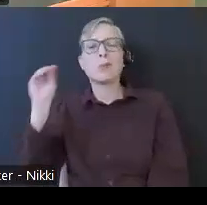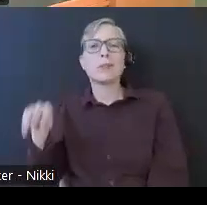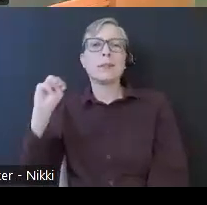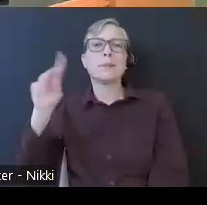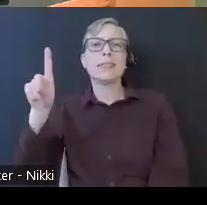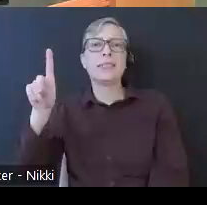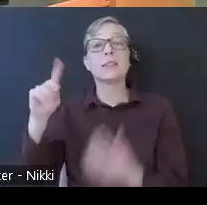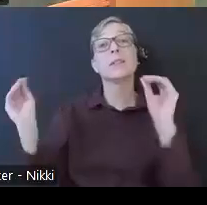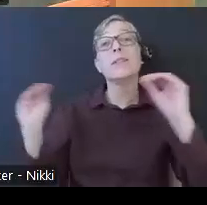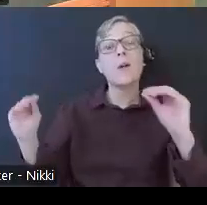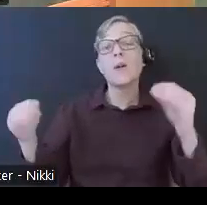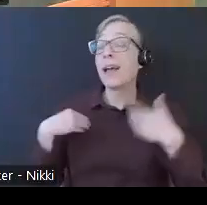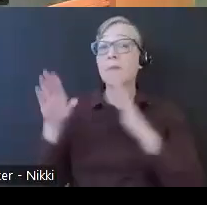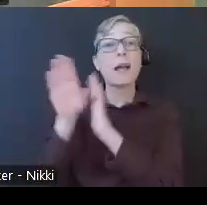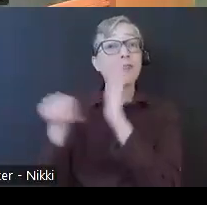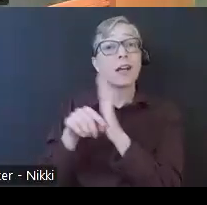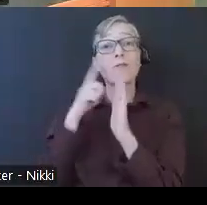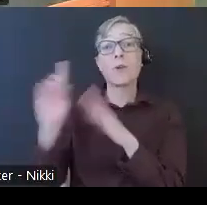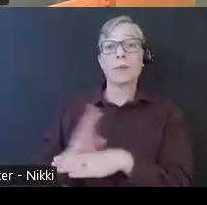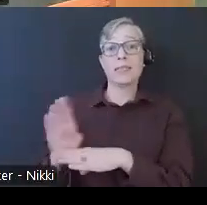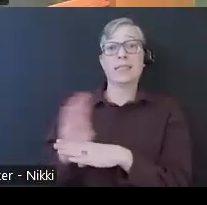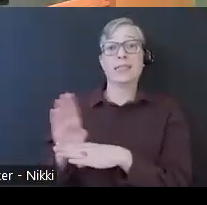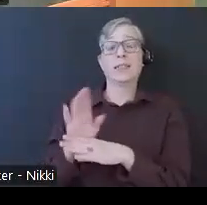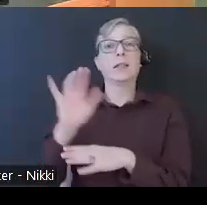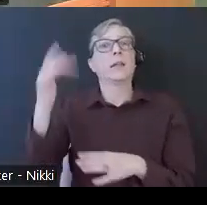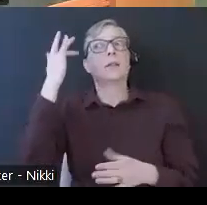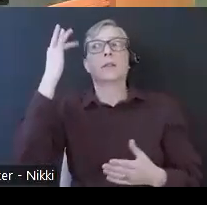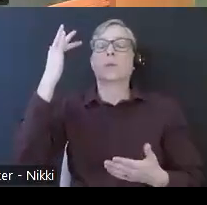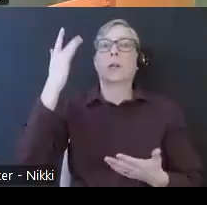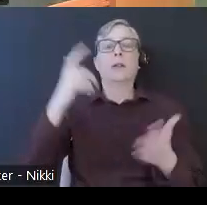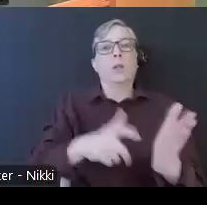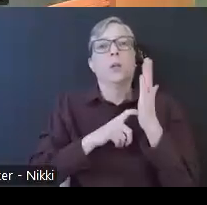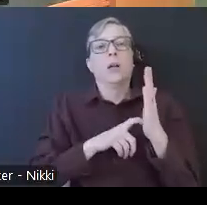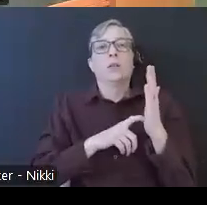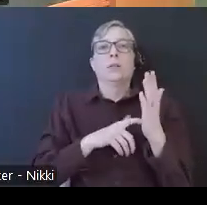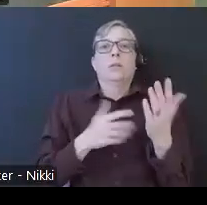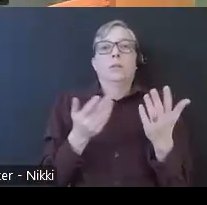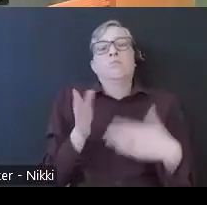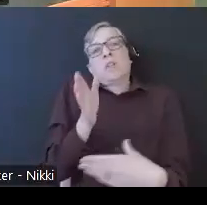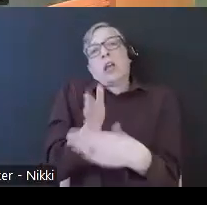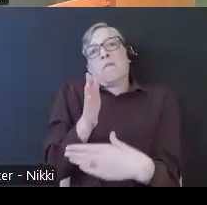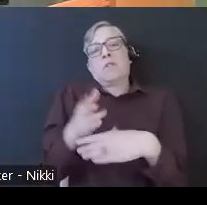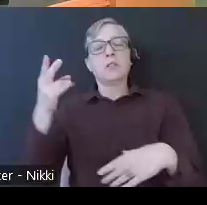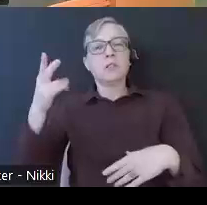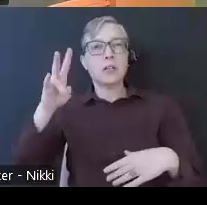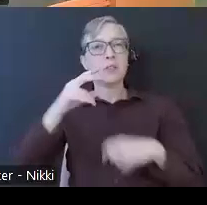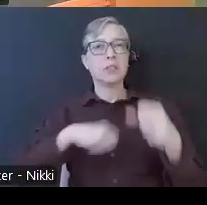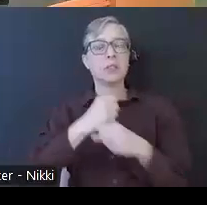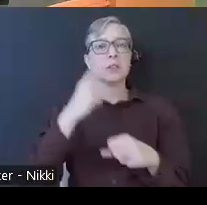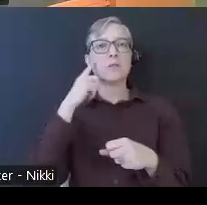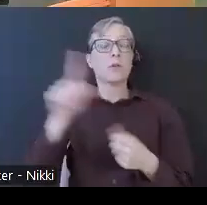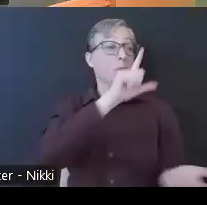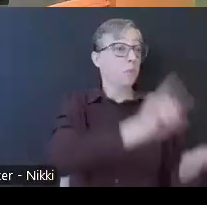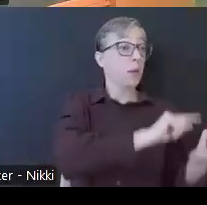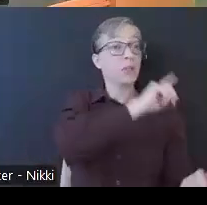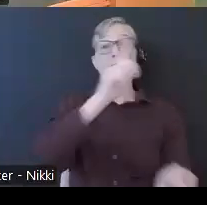takes 17 years for published evidence to get used. Most of us don't have these skills. So I thought if I could understand